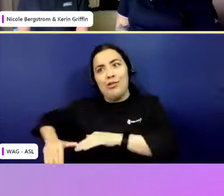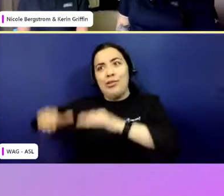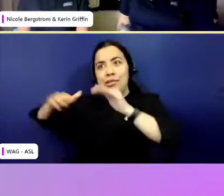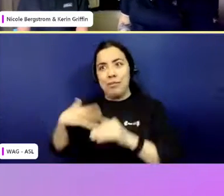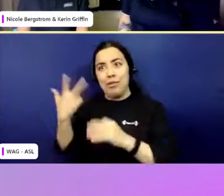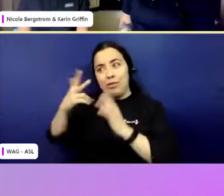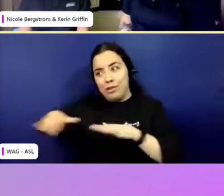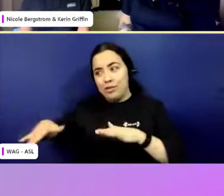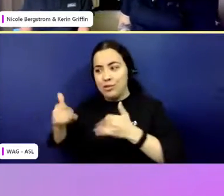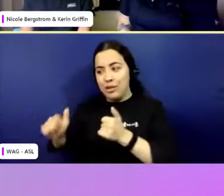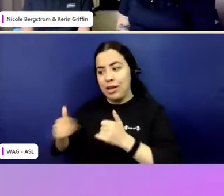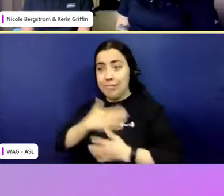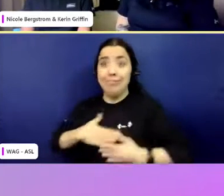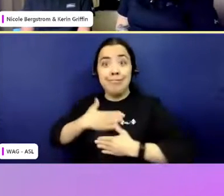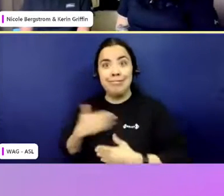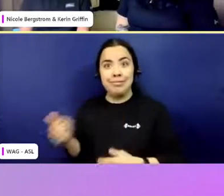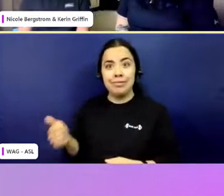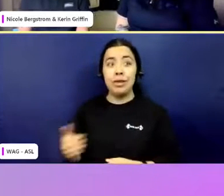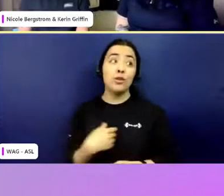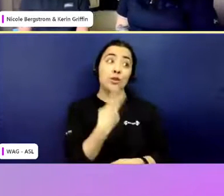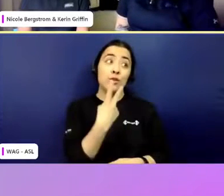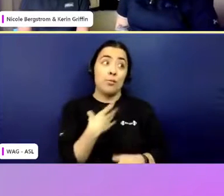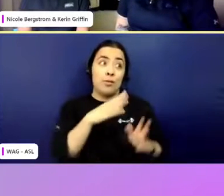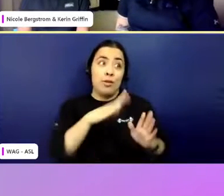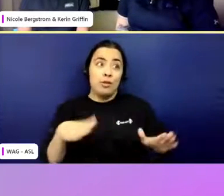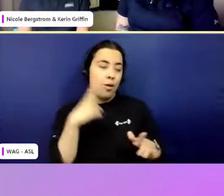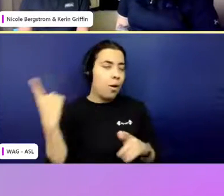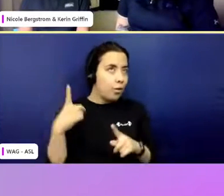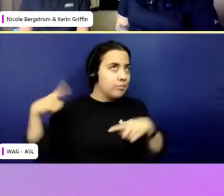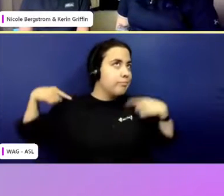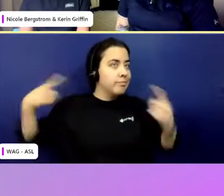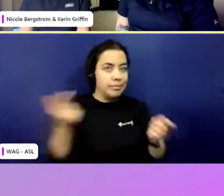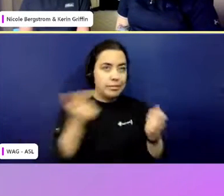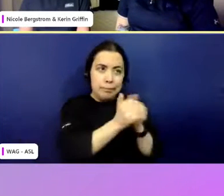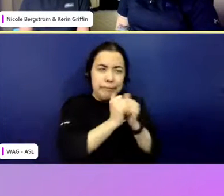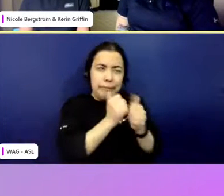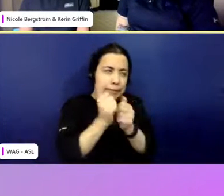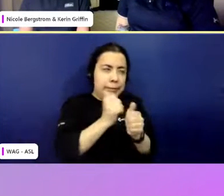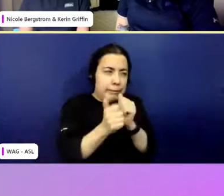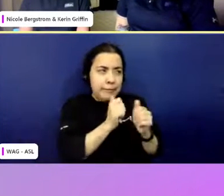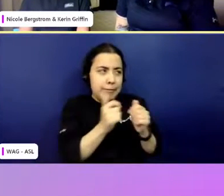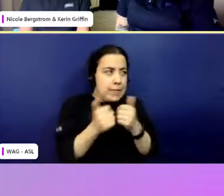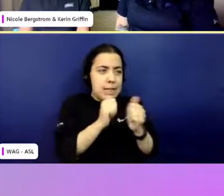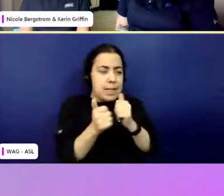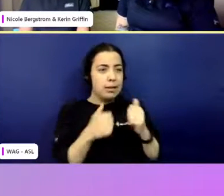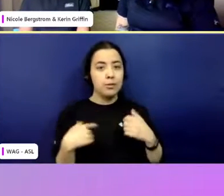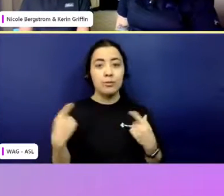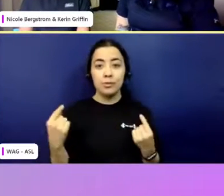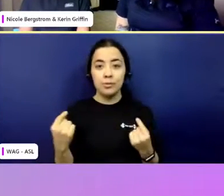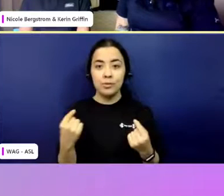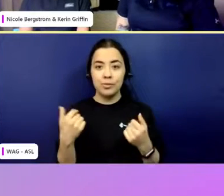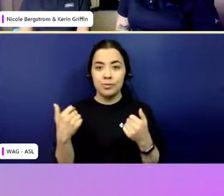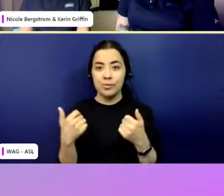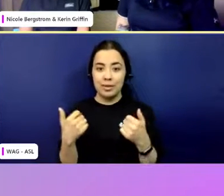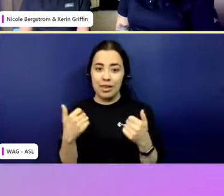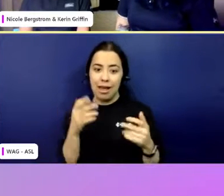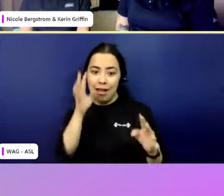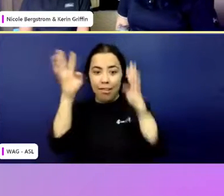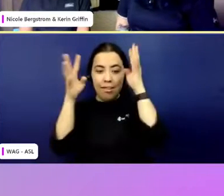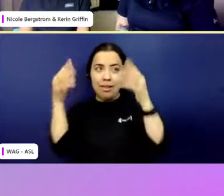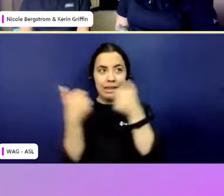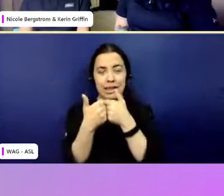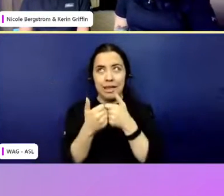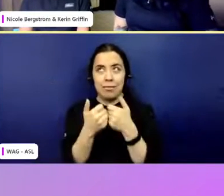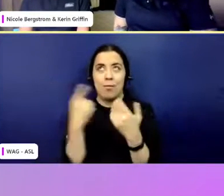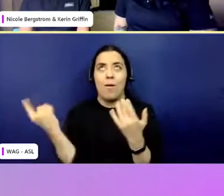having kids, fun. Yep. Just 2 of my kids. I've always been a competitive person, so we just kind of put gamification into the household